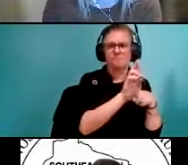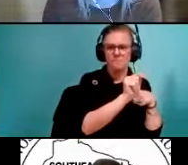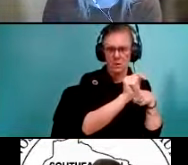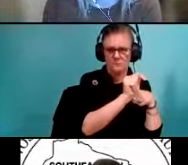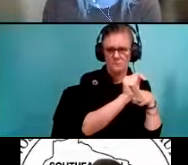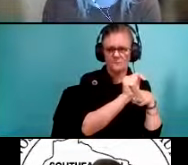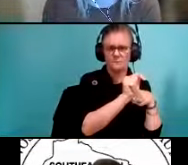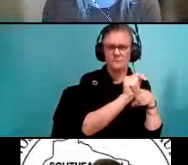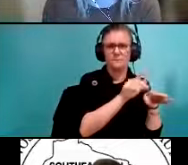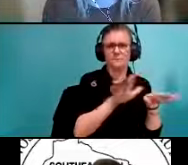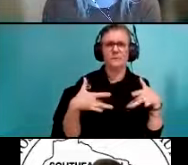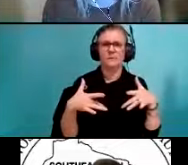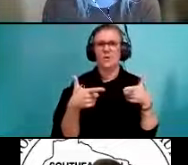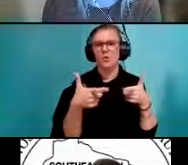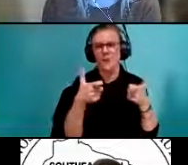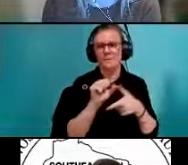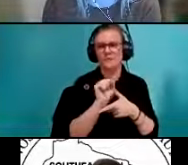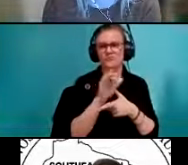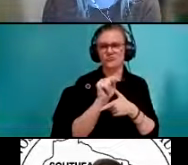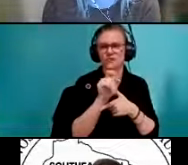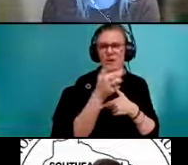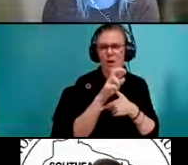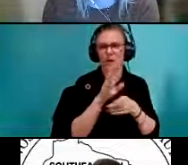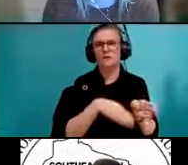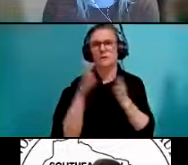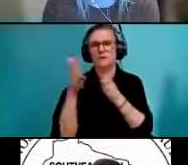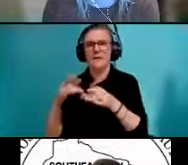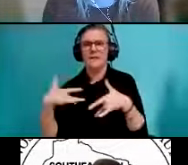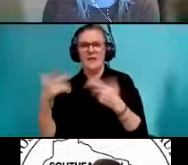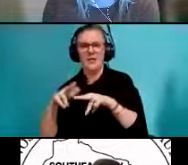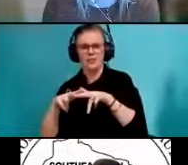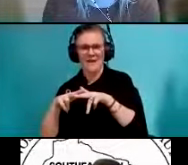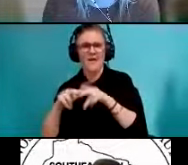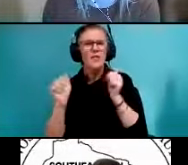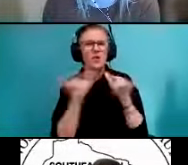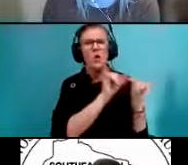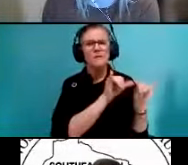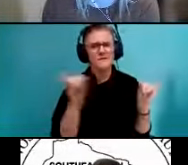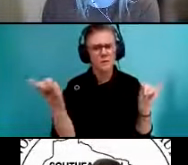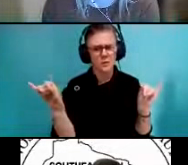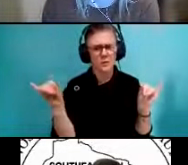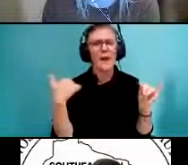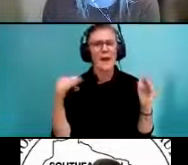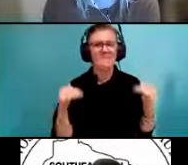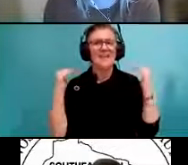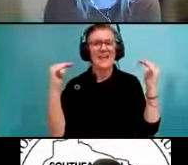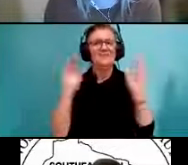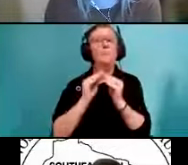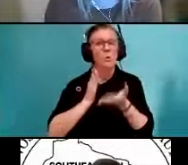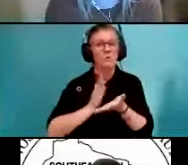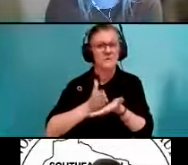rapid streetcar, and light rail, they all have similarities in that they would all have enhanced stops, or we call